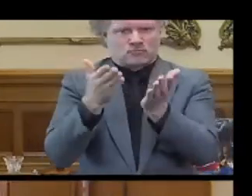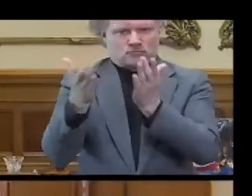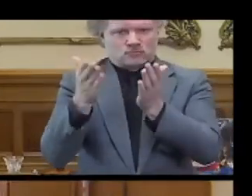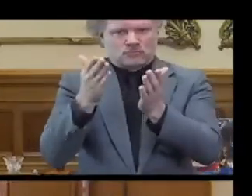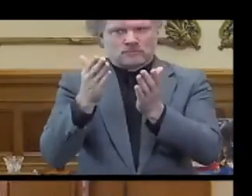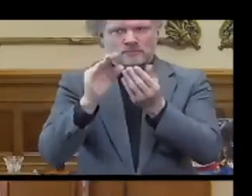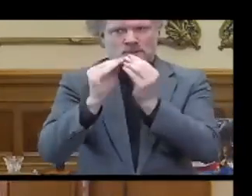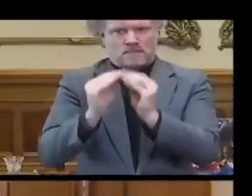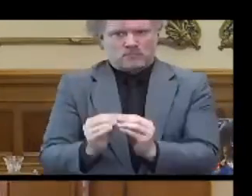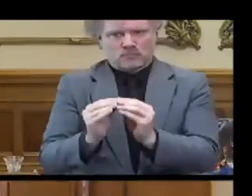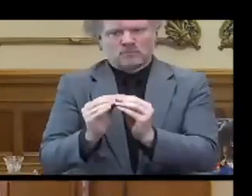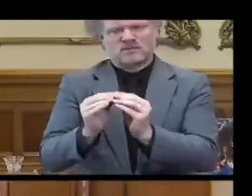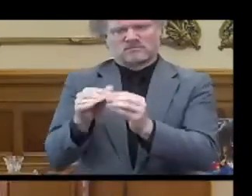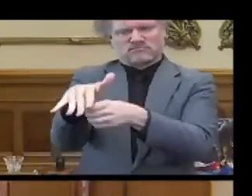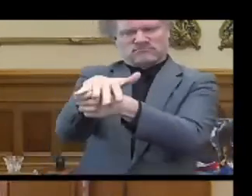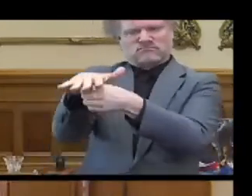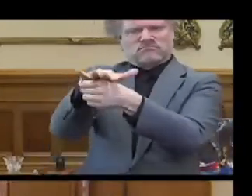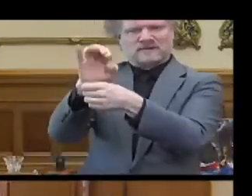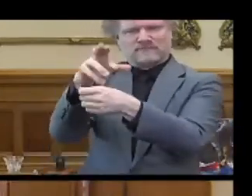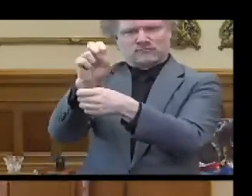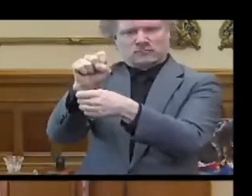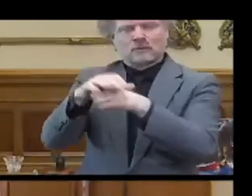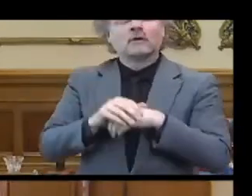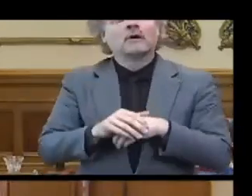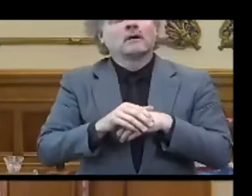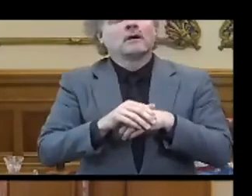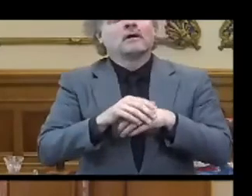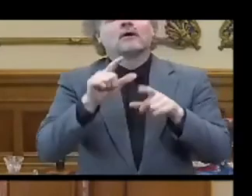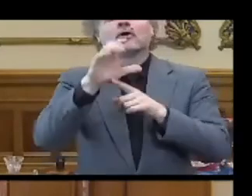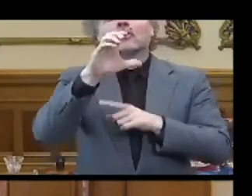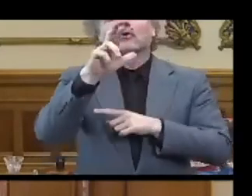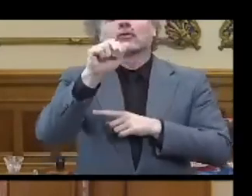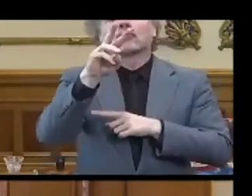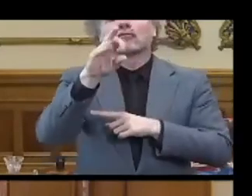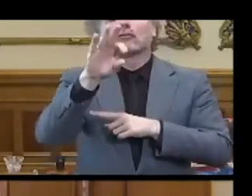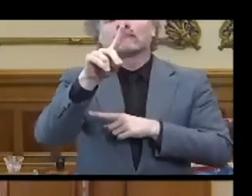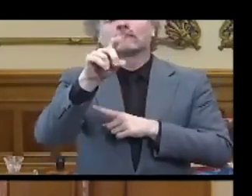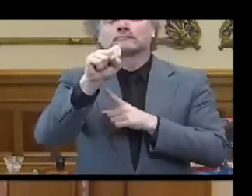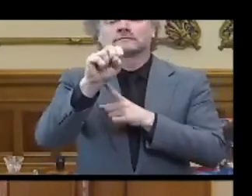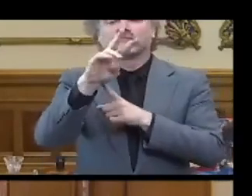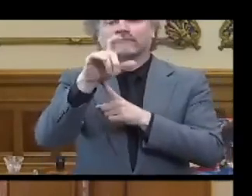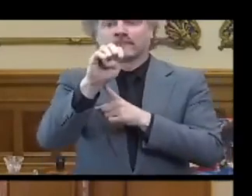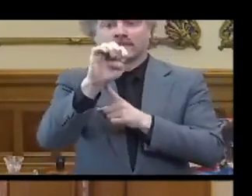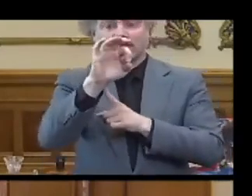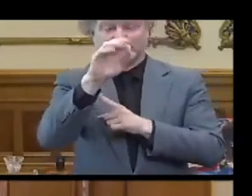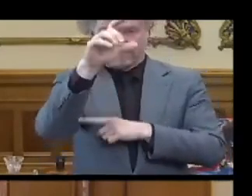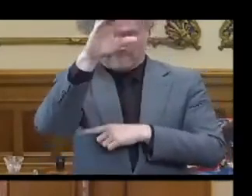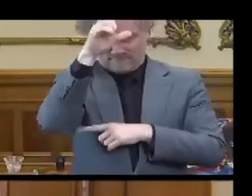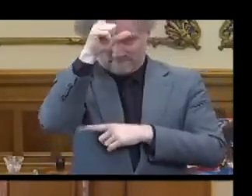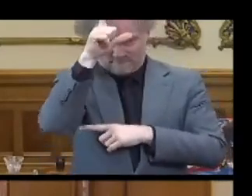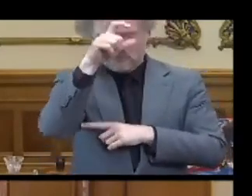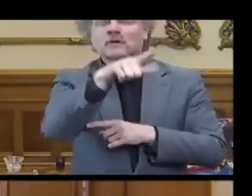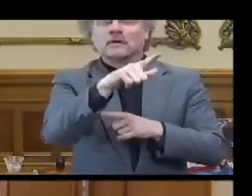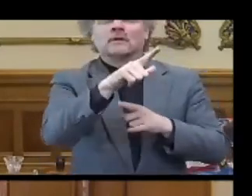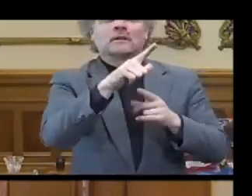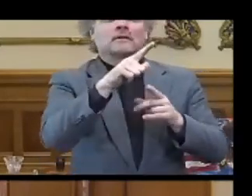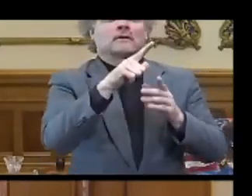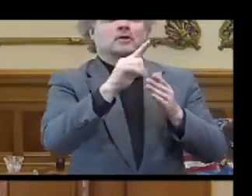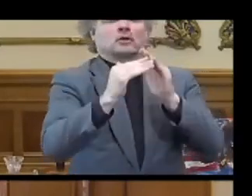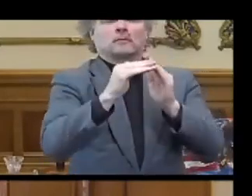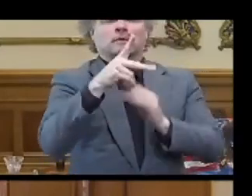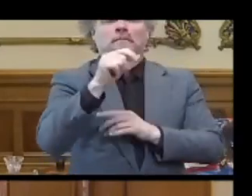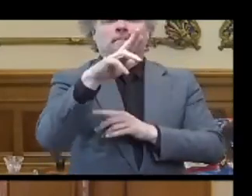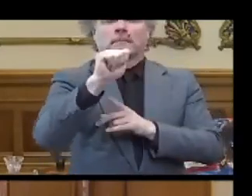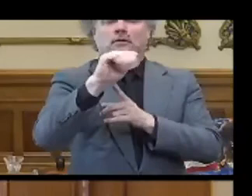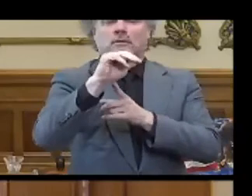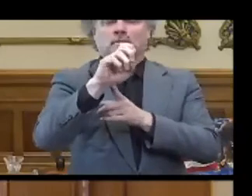members within their own community. We're seeing places like the Crawfordsville Fire Department expand their community paramedicine program